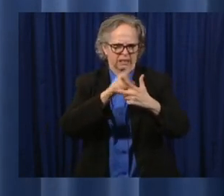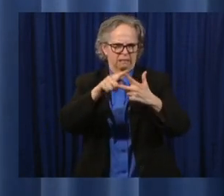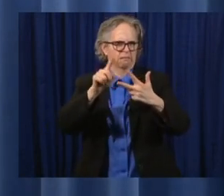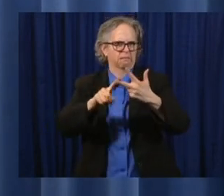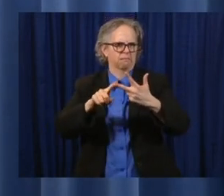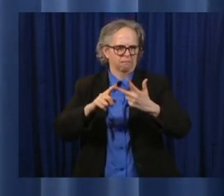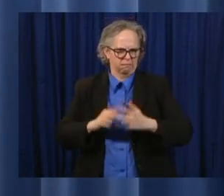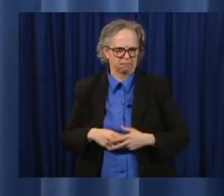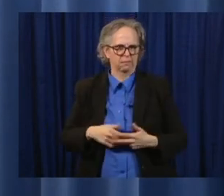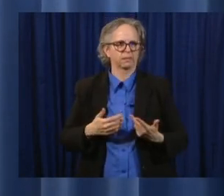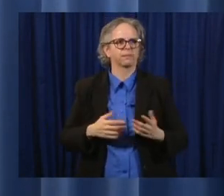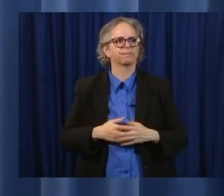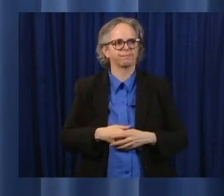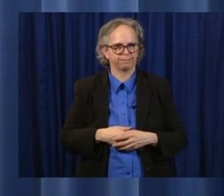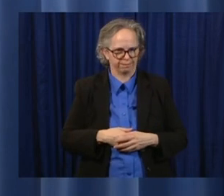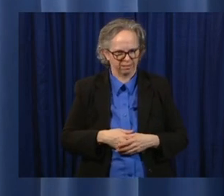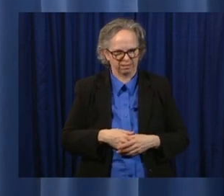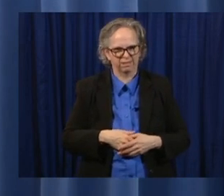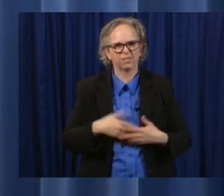Okay. And